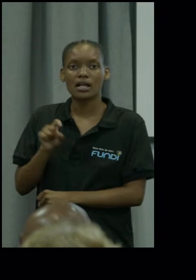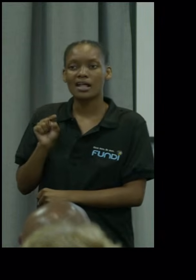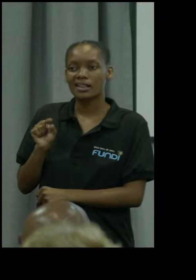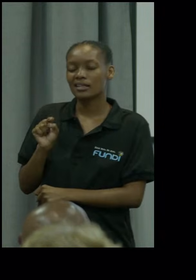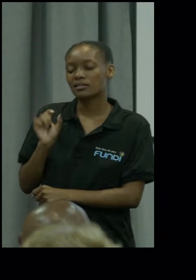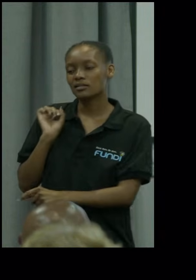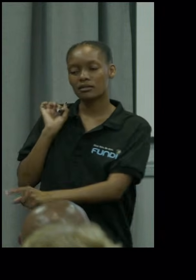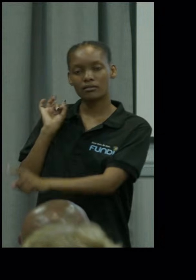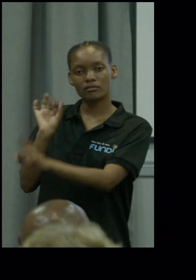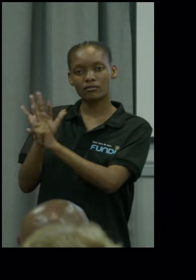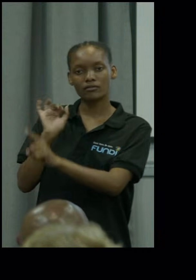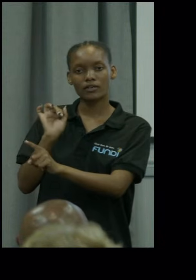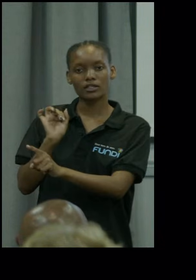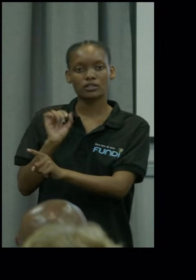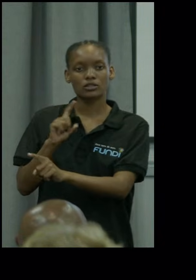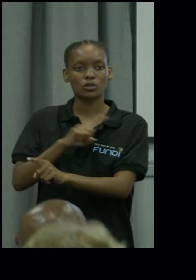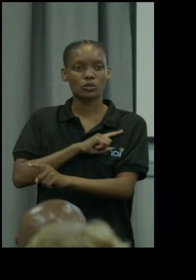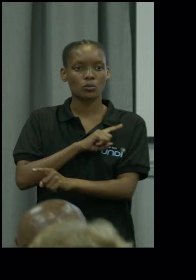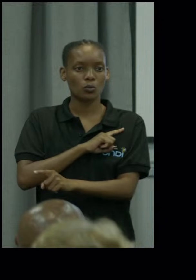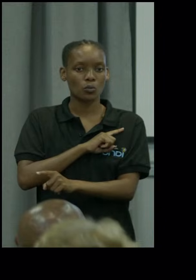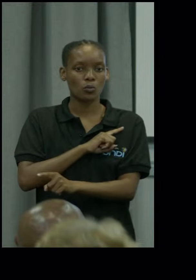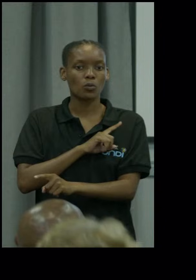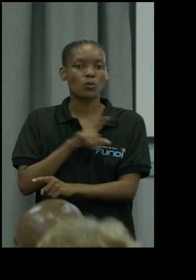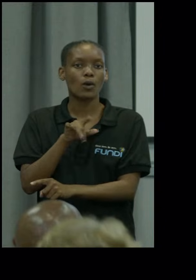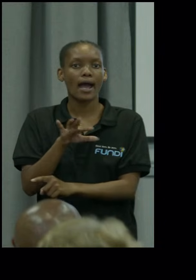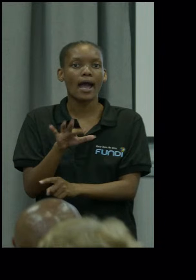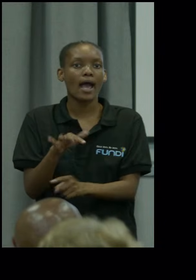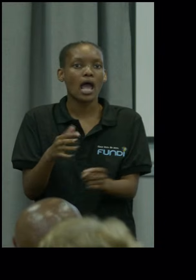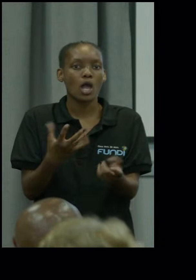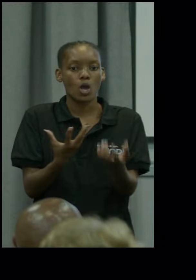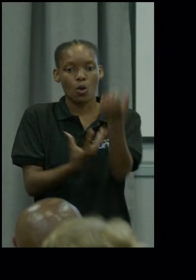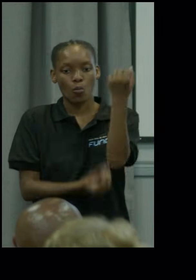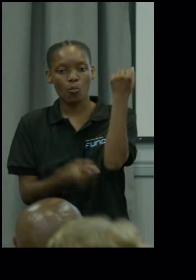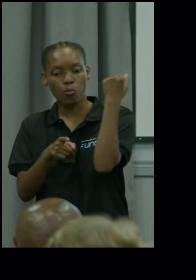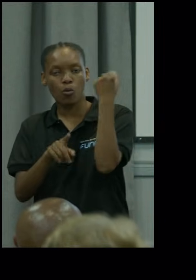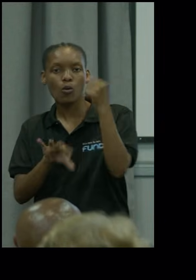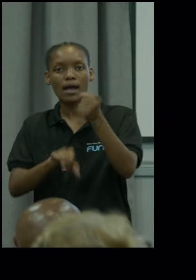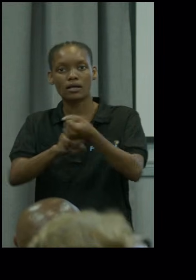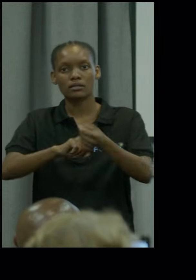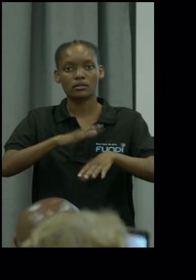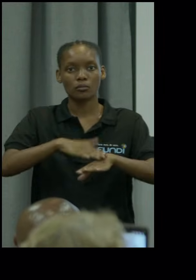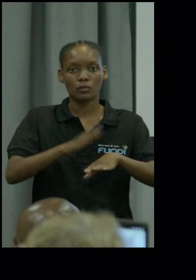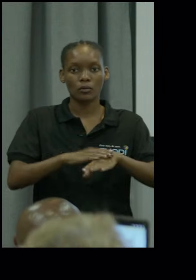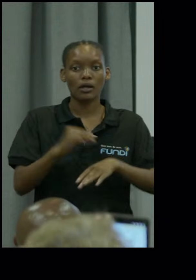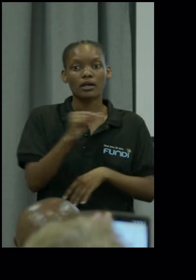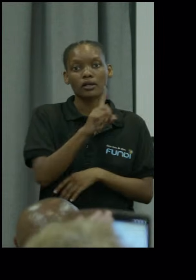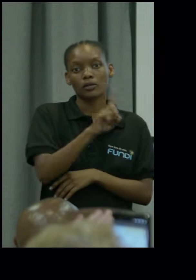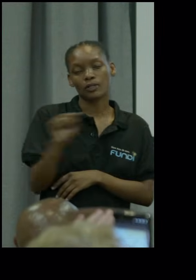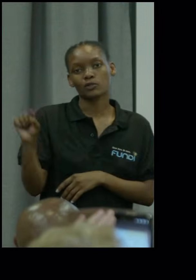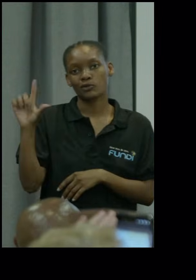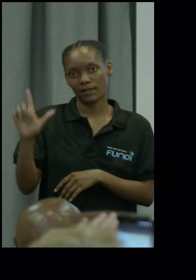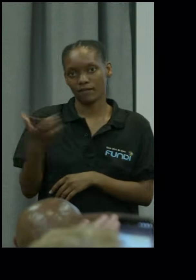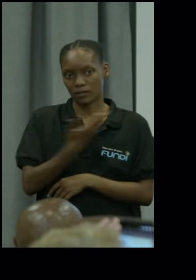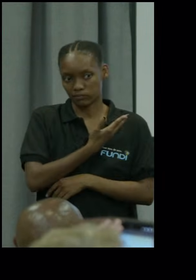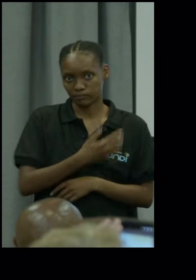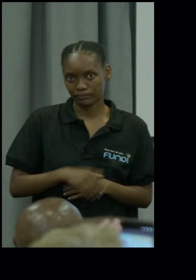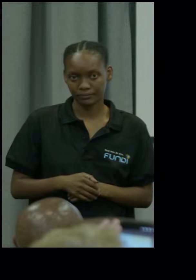of those pro-poor weights. We're still looking at grades 1 to 7 here, by the way.